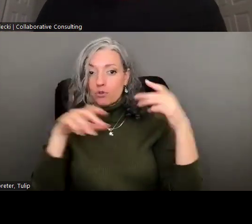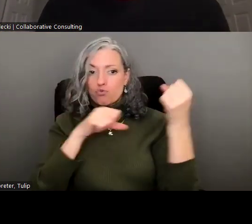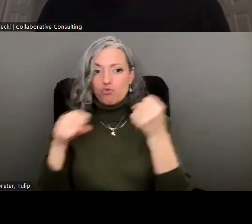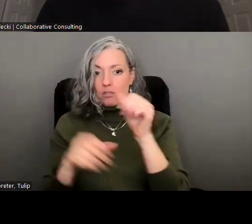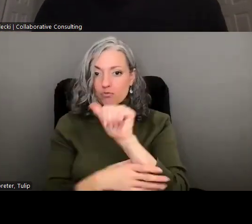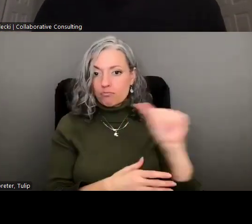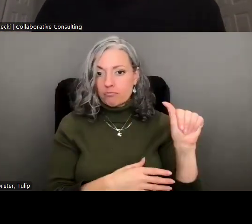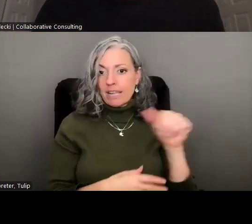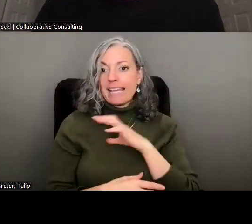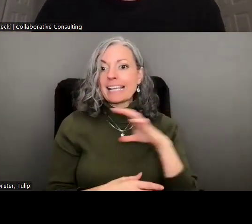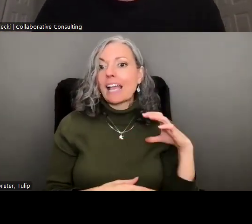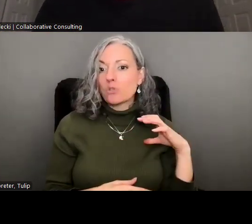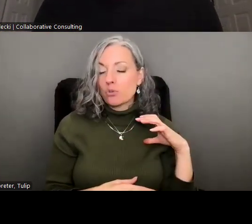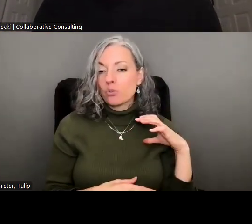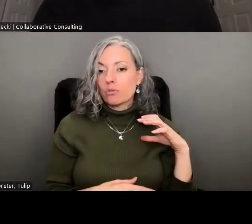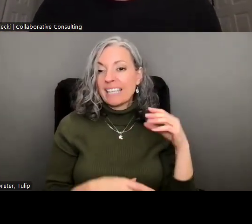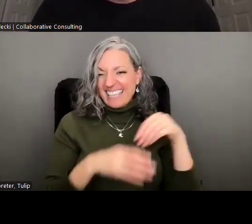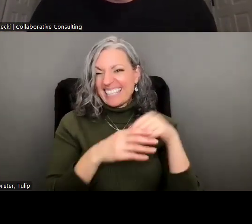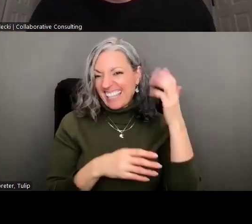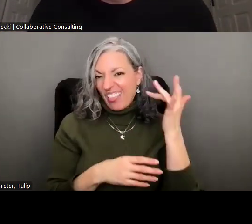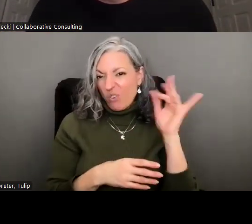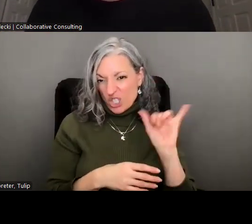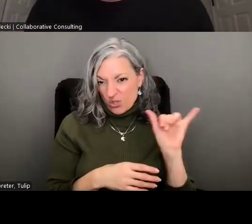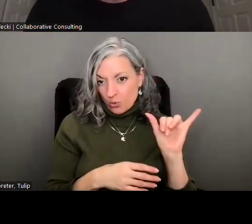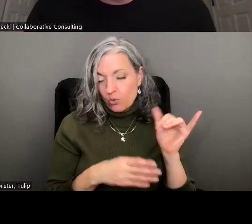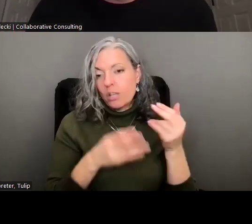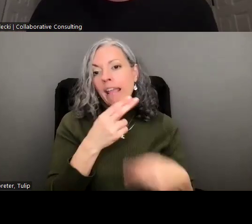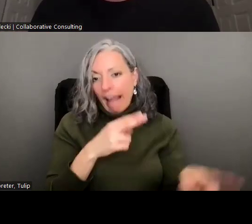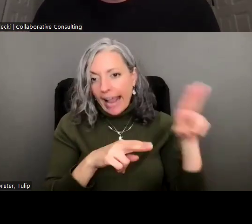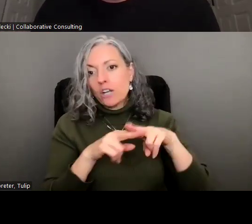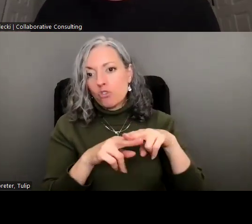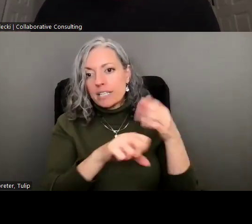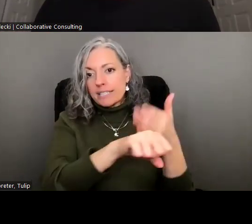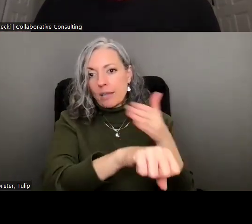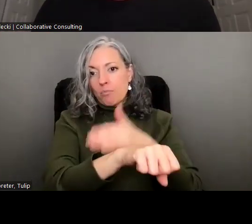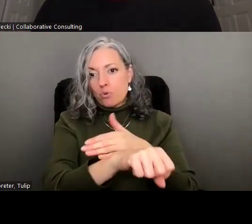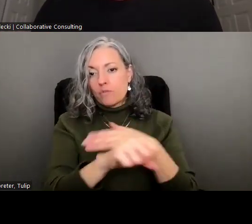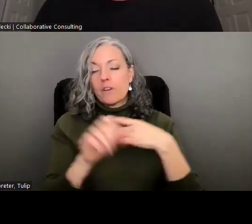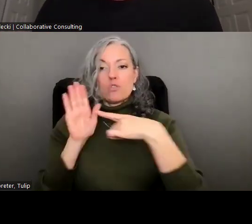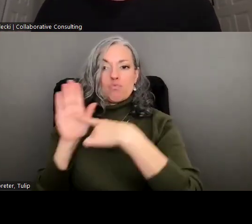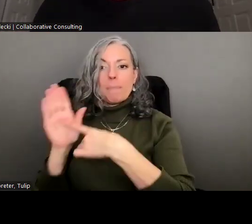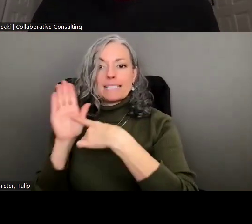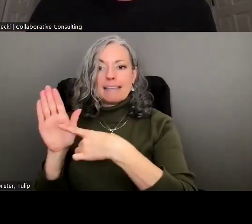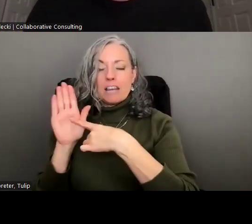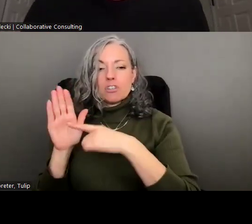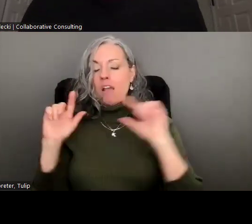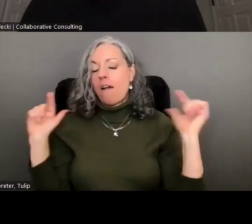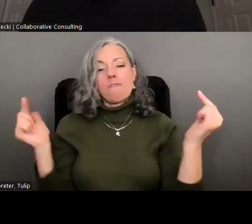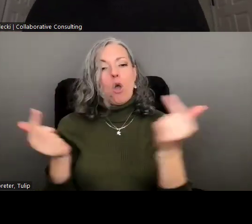of California as well, and sort of increase and improve the representation of